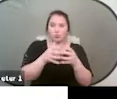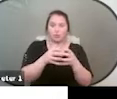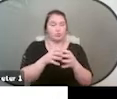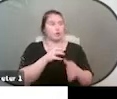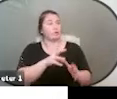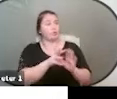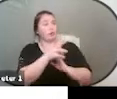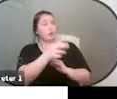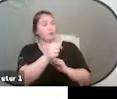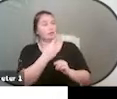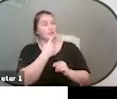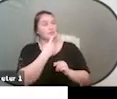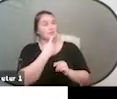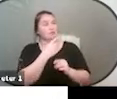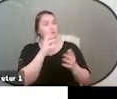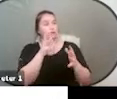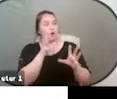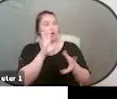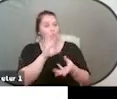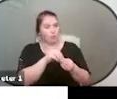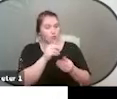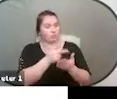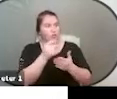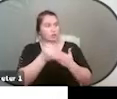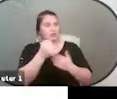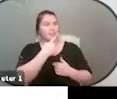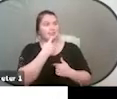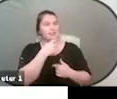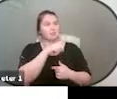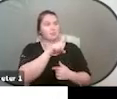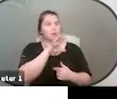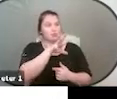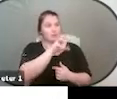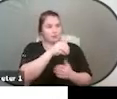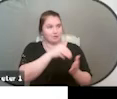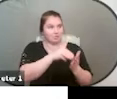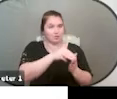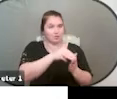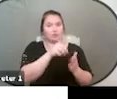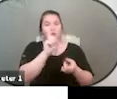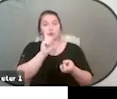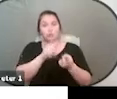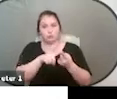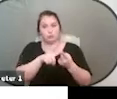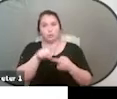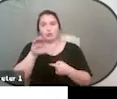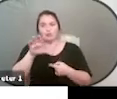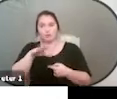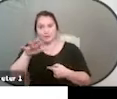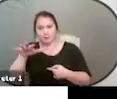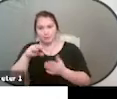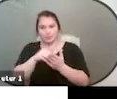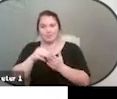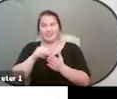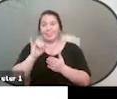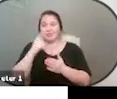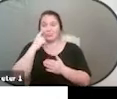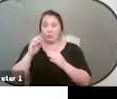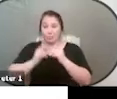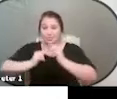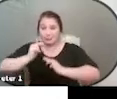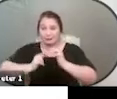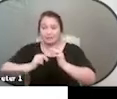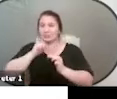4 says total project cost 150 million to 155 million. This would be for the building on a site. This does not